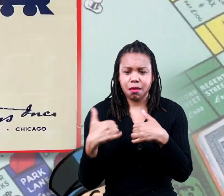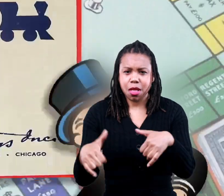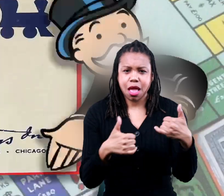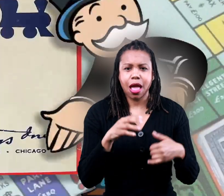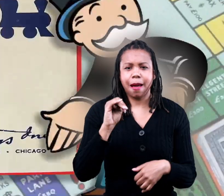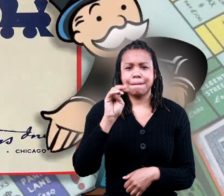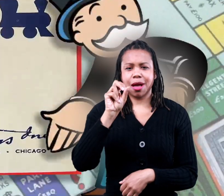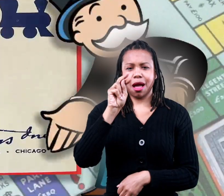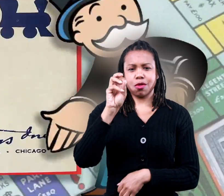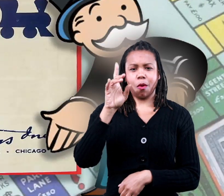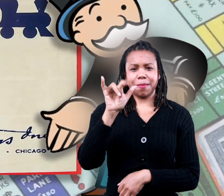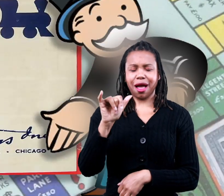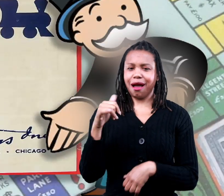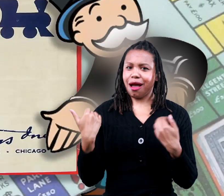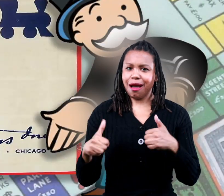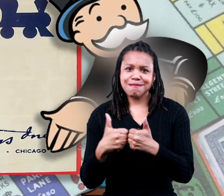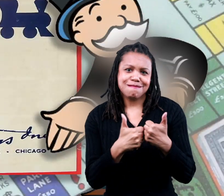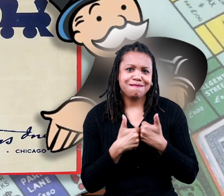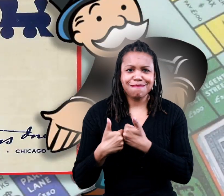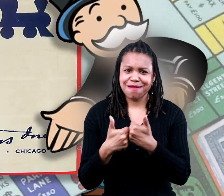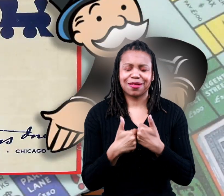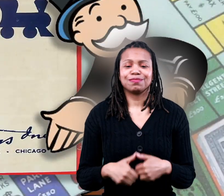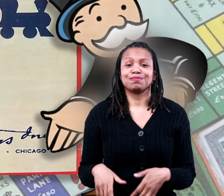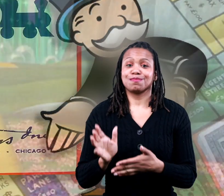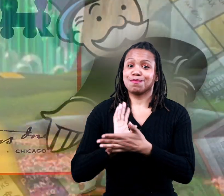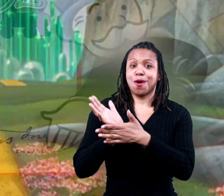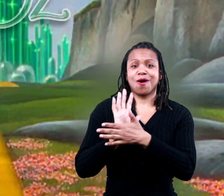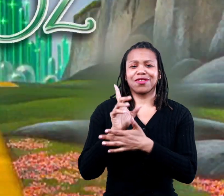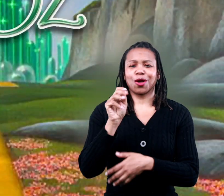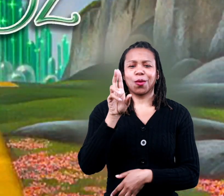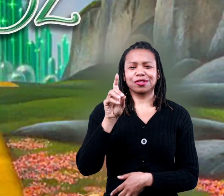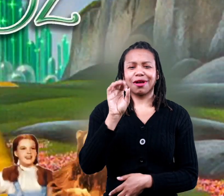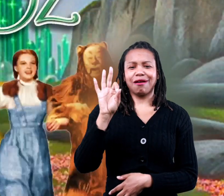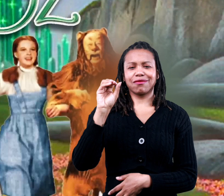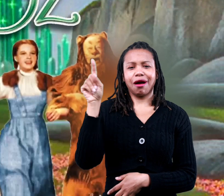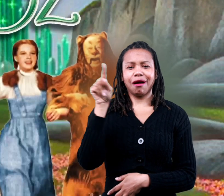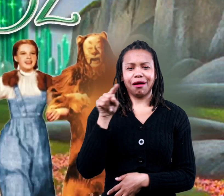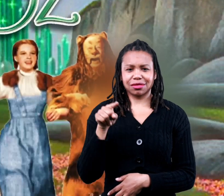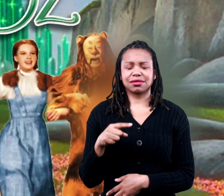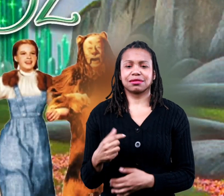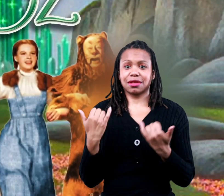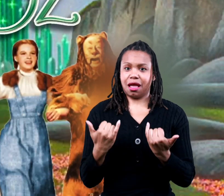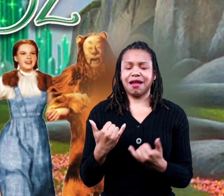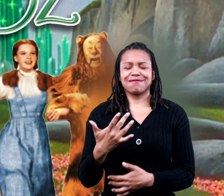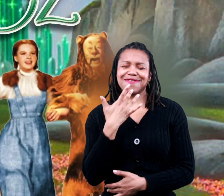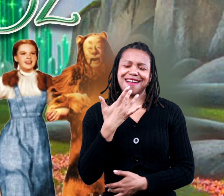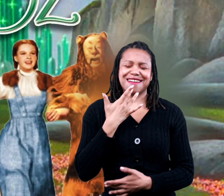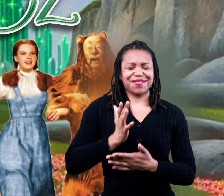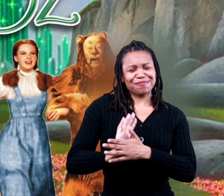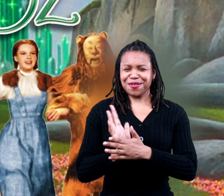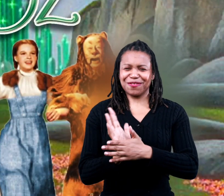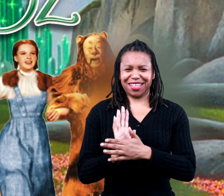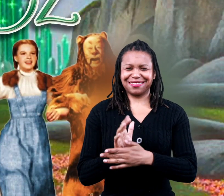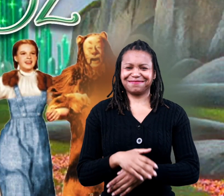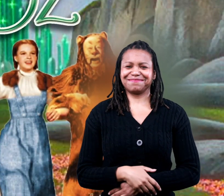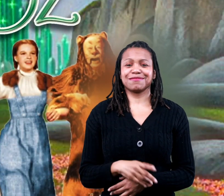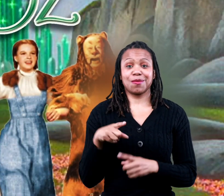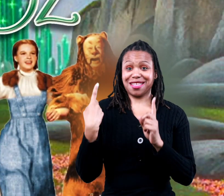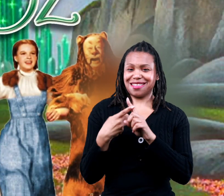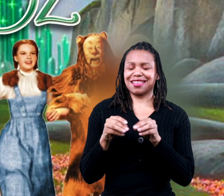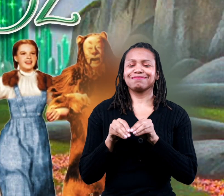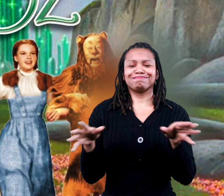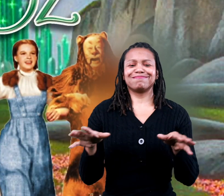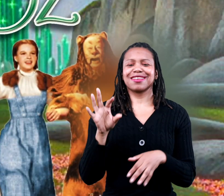and the board game Monopoly made its debut. The Wizard of Oz, which is still a favorite today,